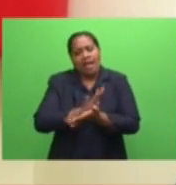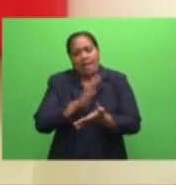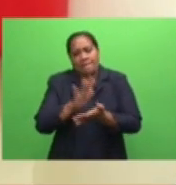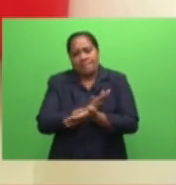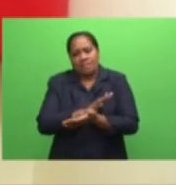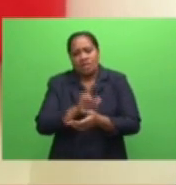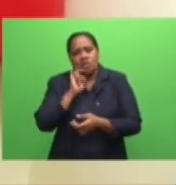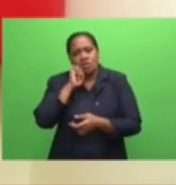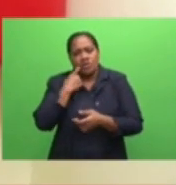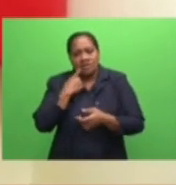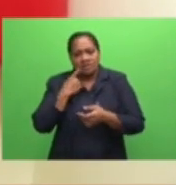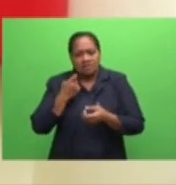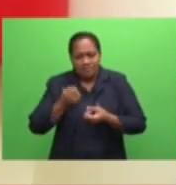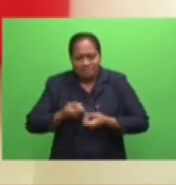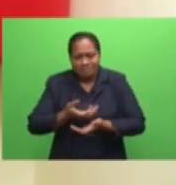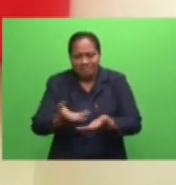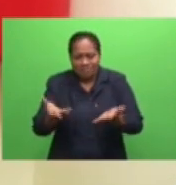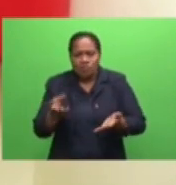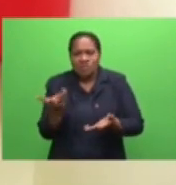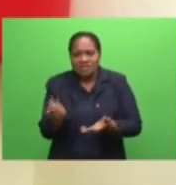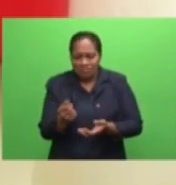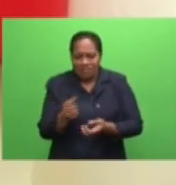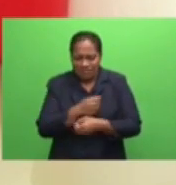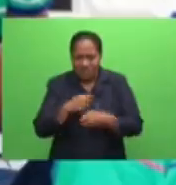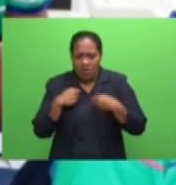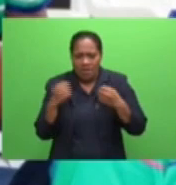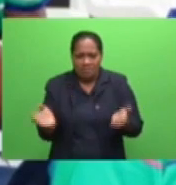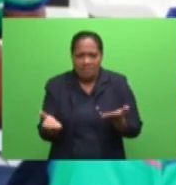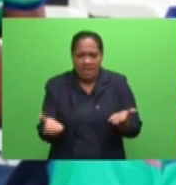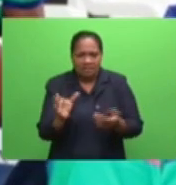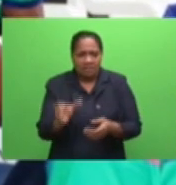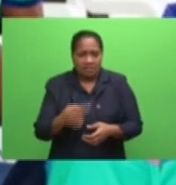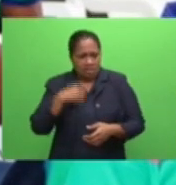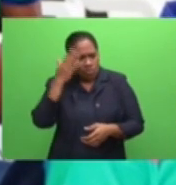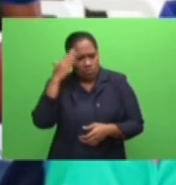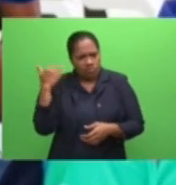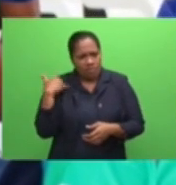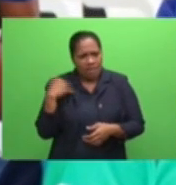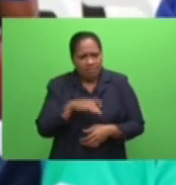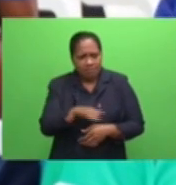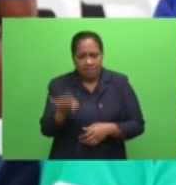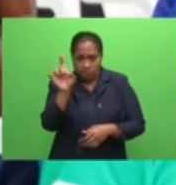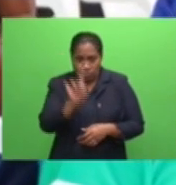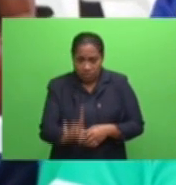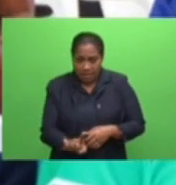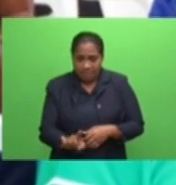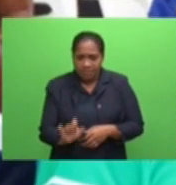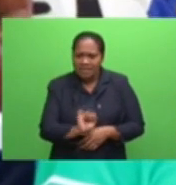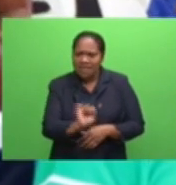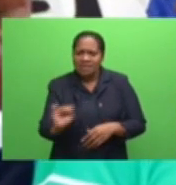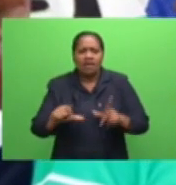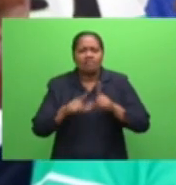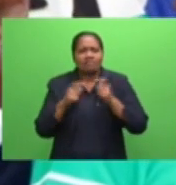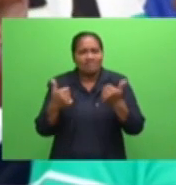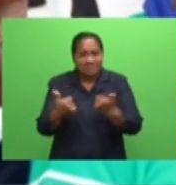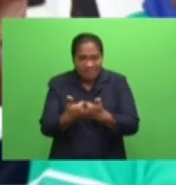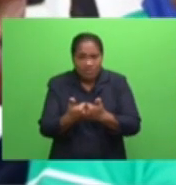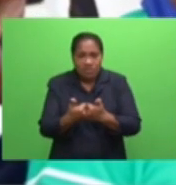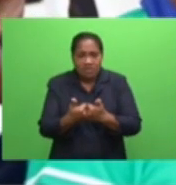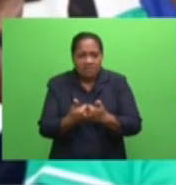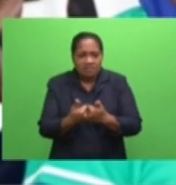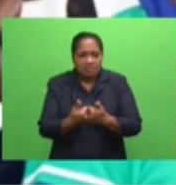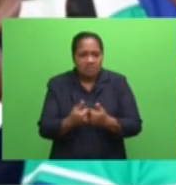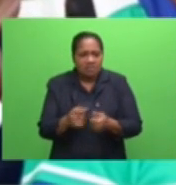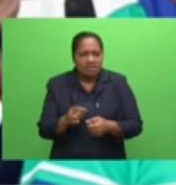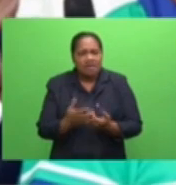pathway. We've signed on 30 players. I reminded the players today that you know, their positions, their contracts are not set in